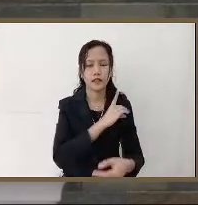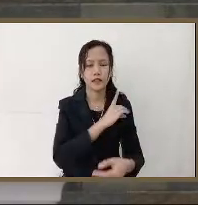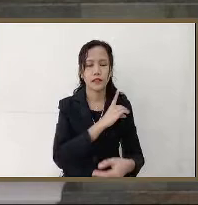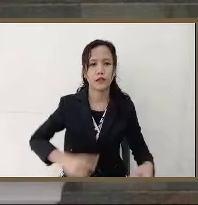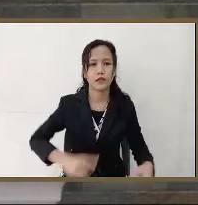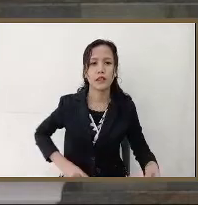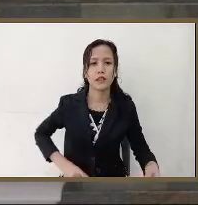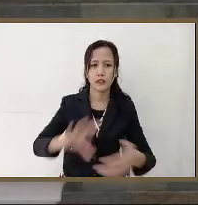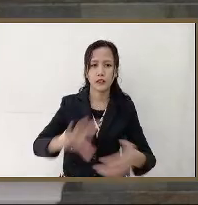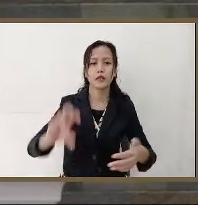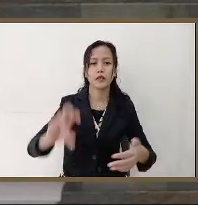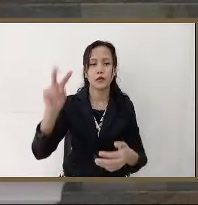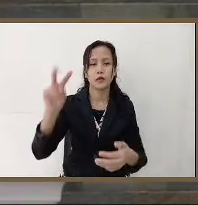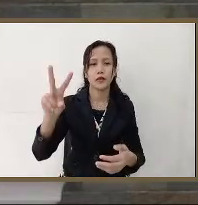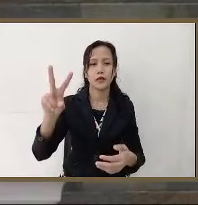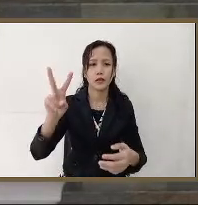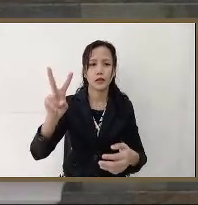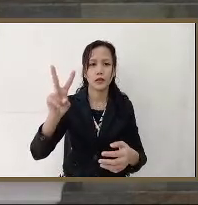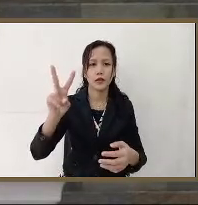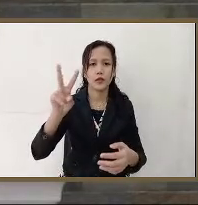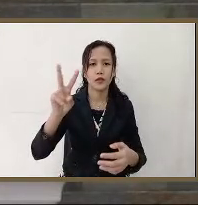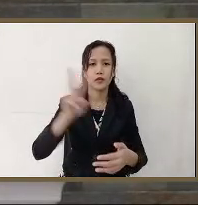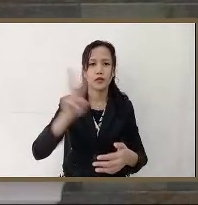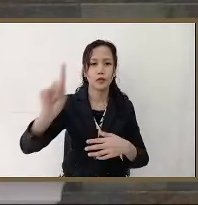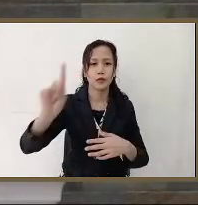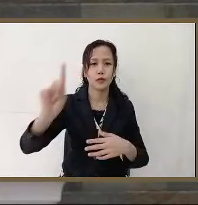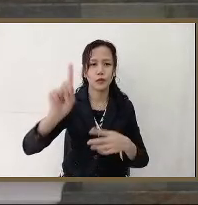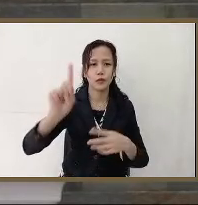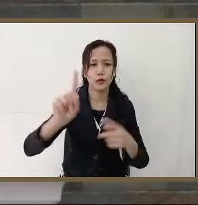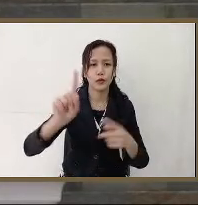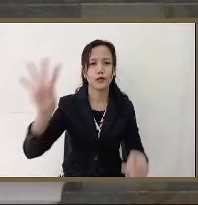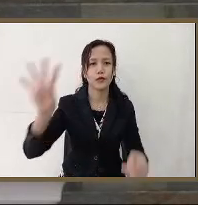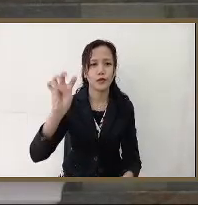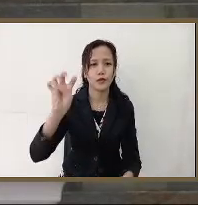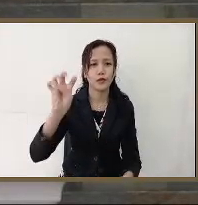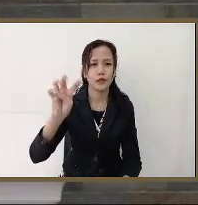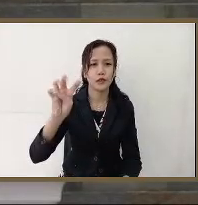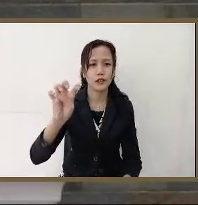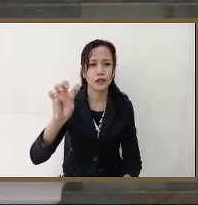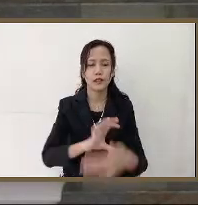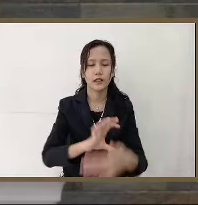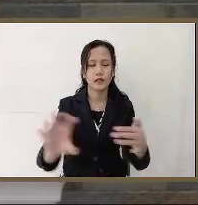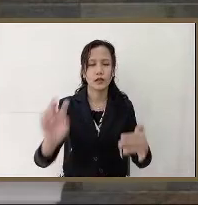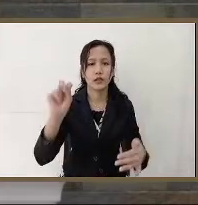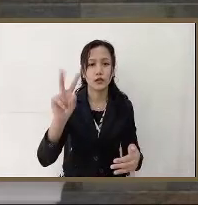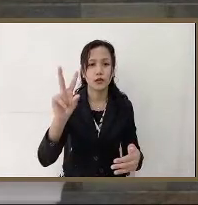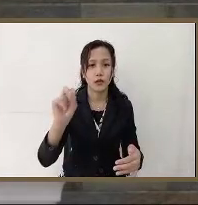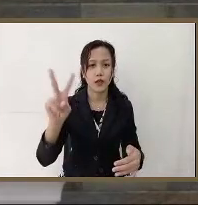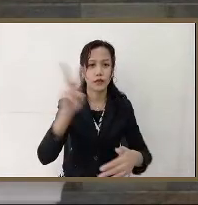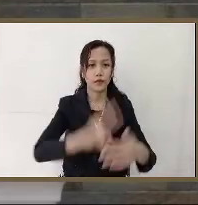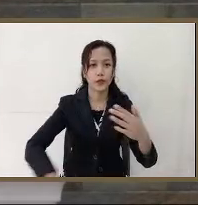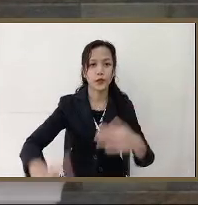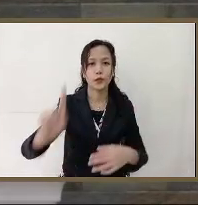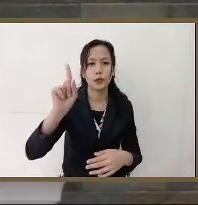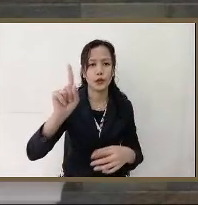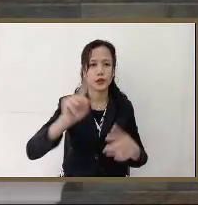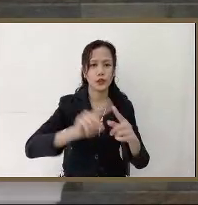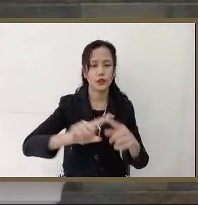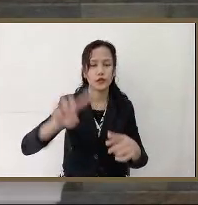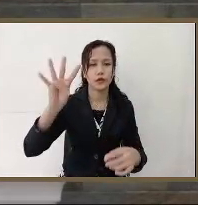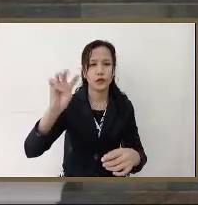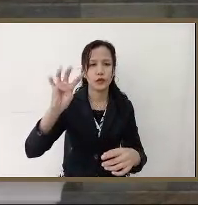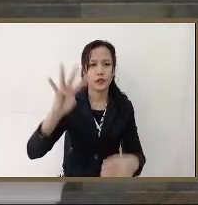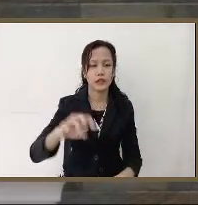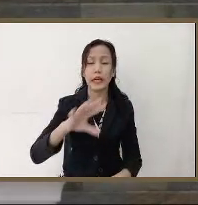1 to 14. Okay? Chapter 12, verse 1 to 14. And then, also makikita